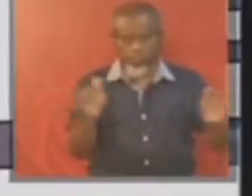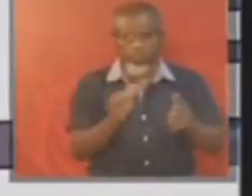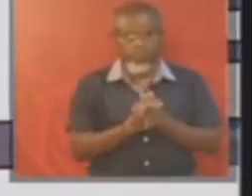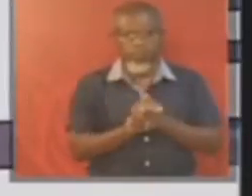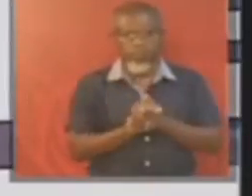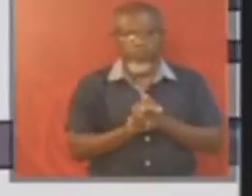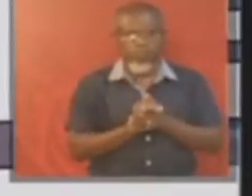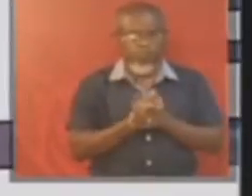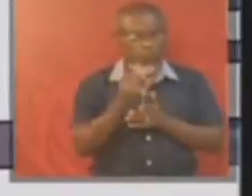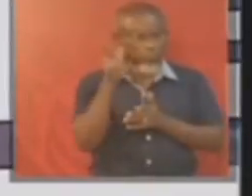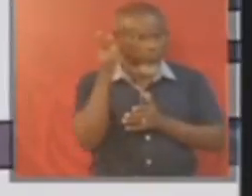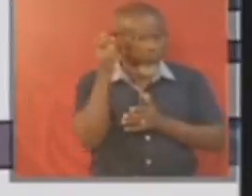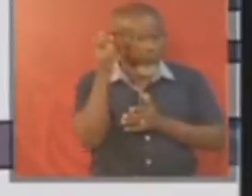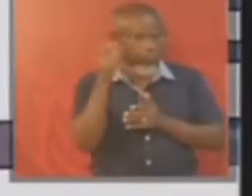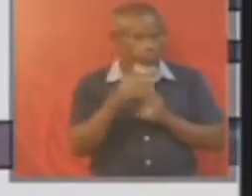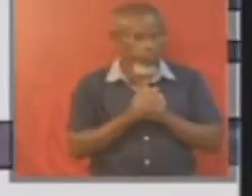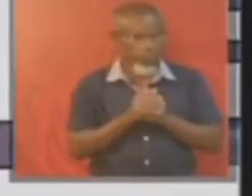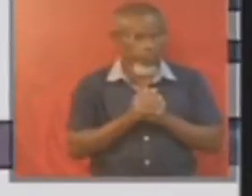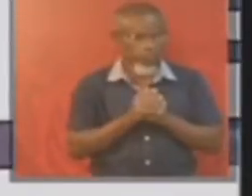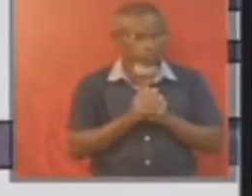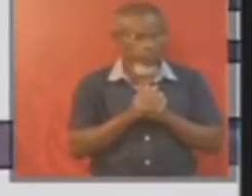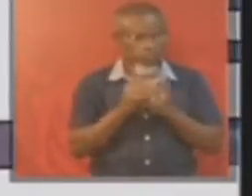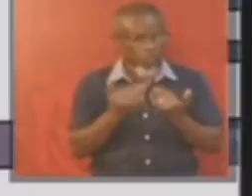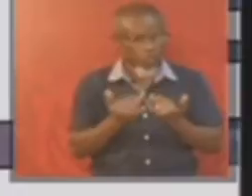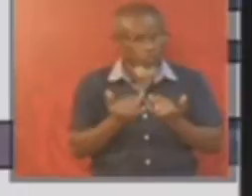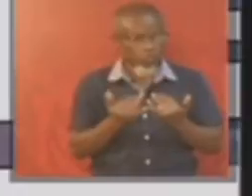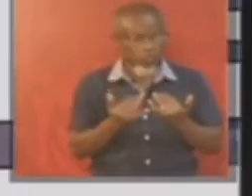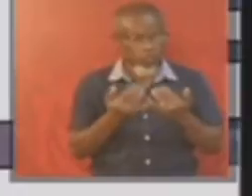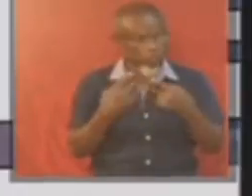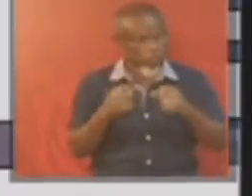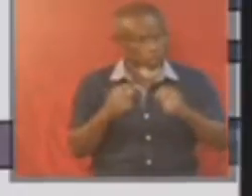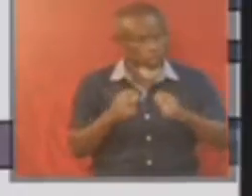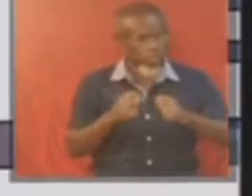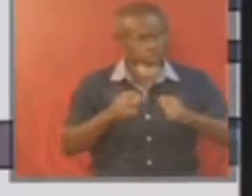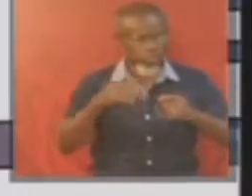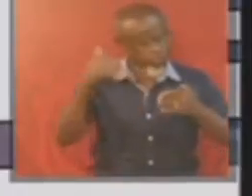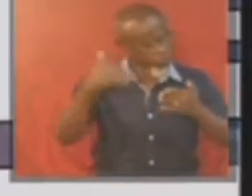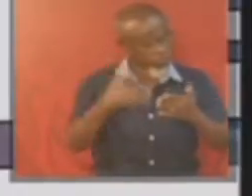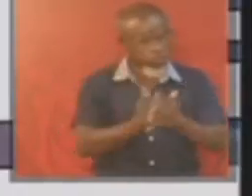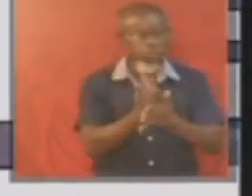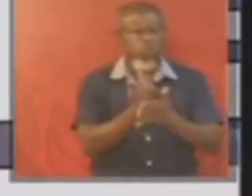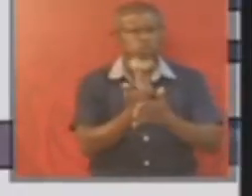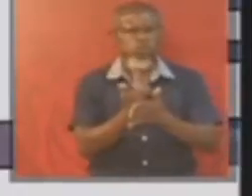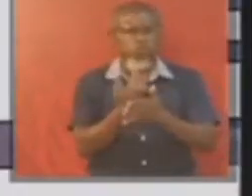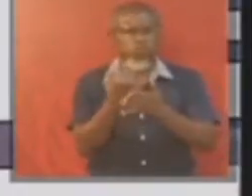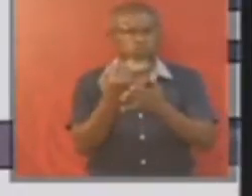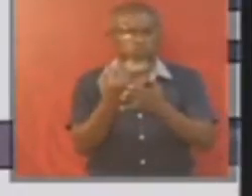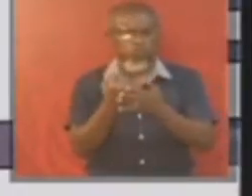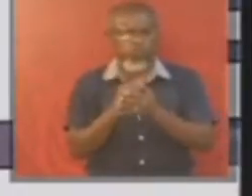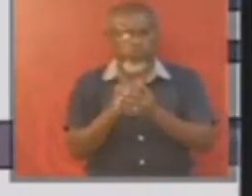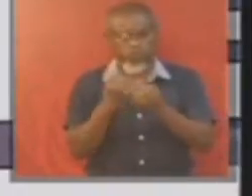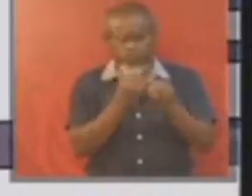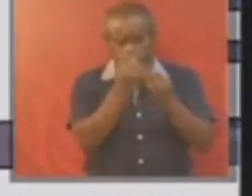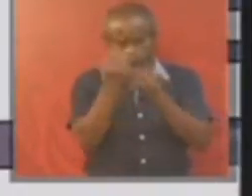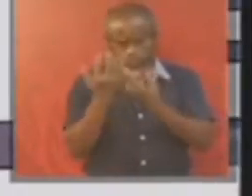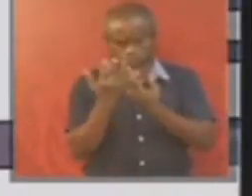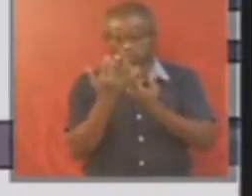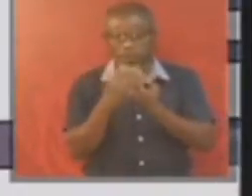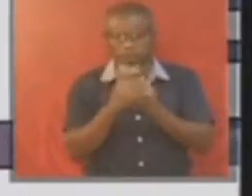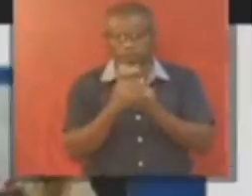news about our innovative sides of the healthcare system. And can we go to the first slide,